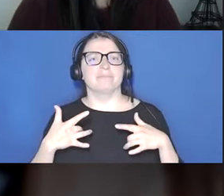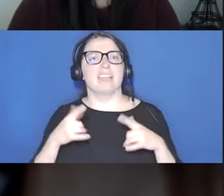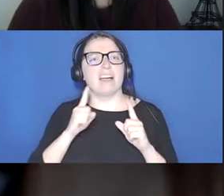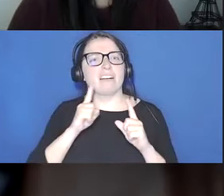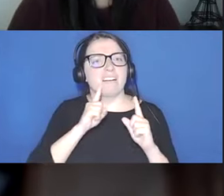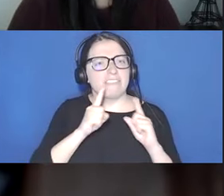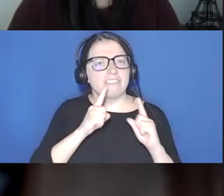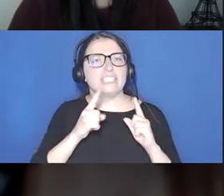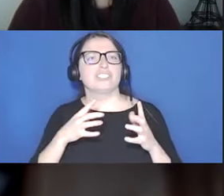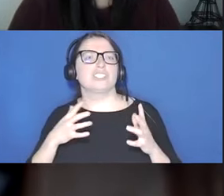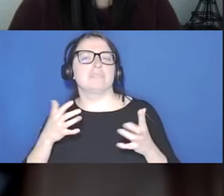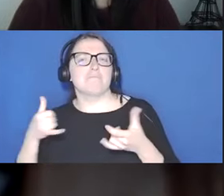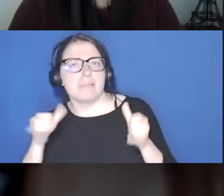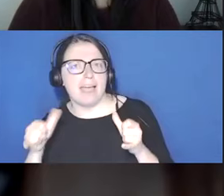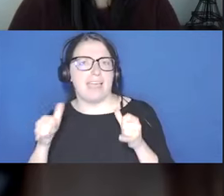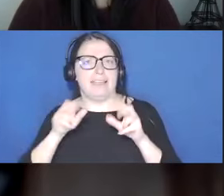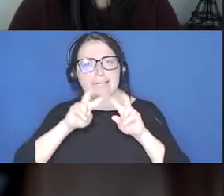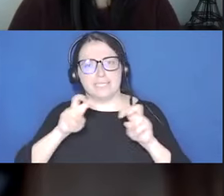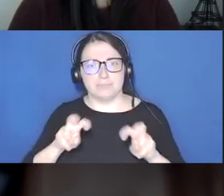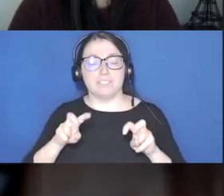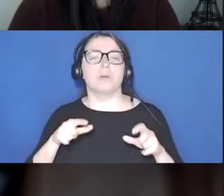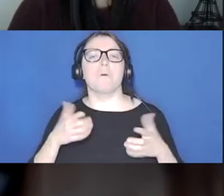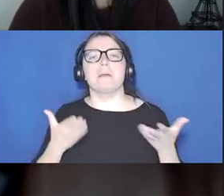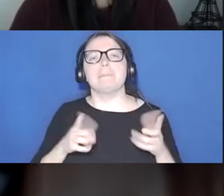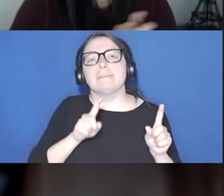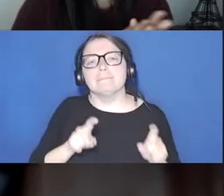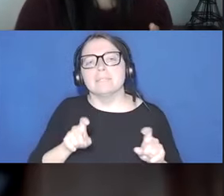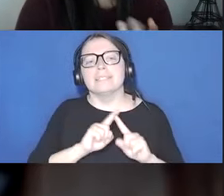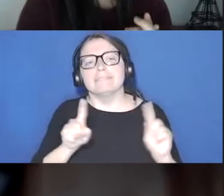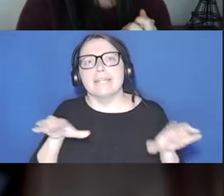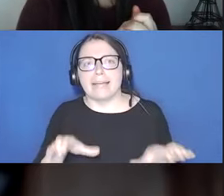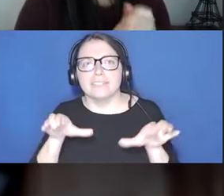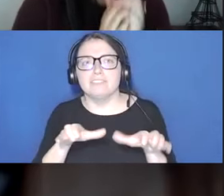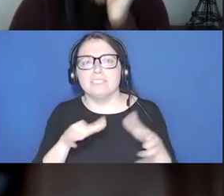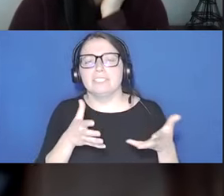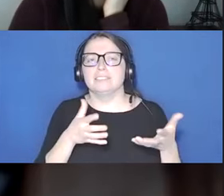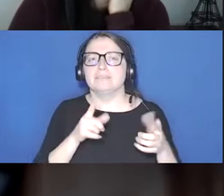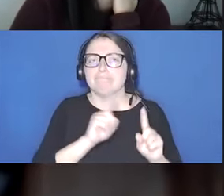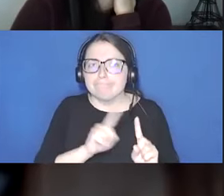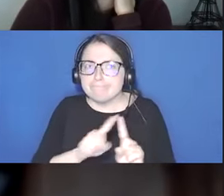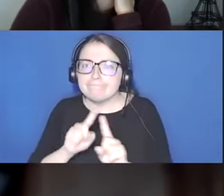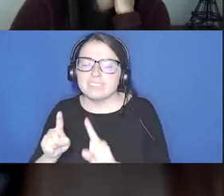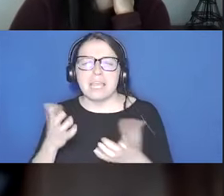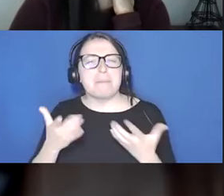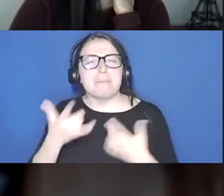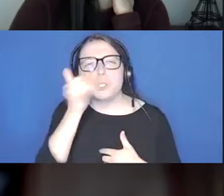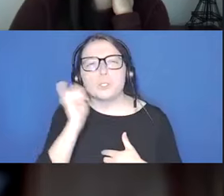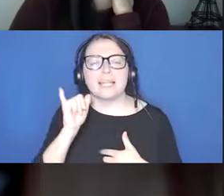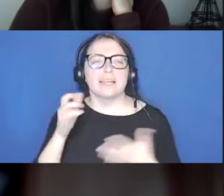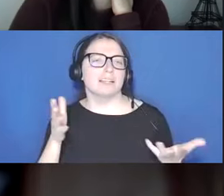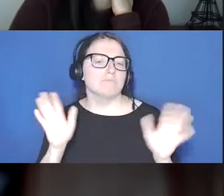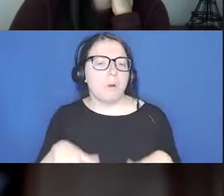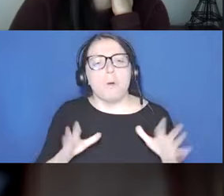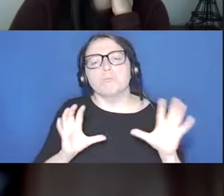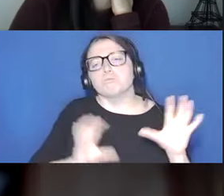the clinician is doing different tasks. And if you've seen one of these before, you might think it looks like we're just like playing and talking with